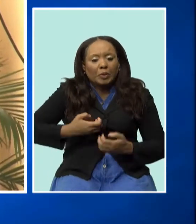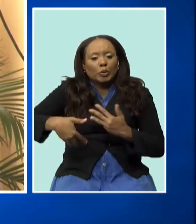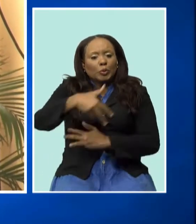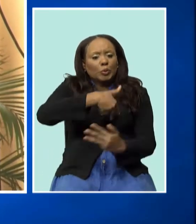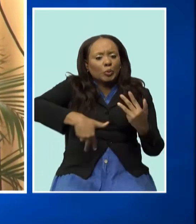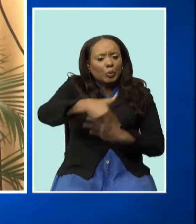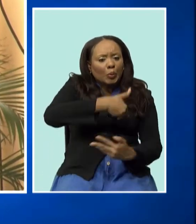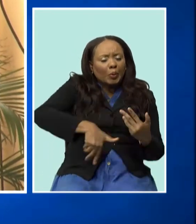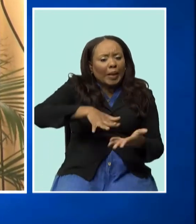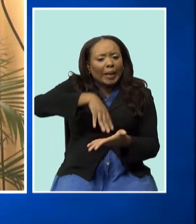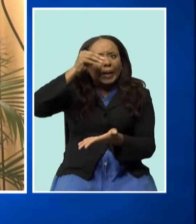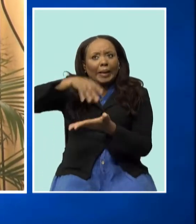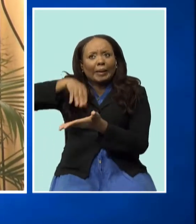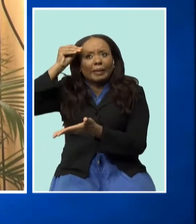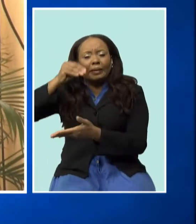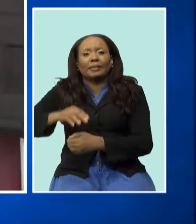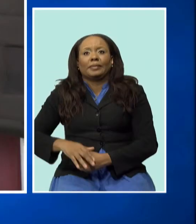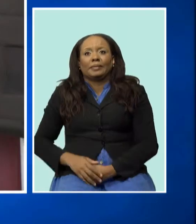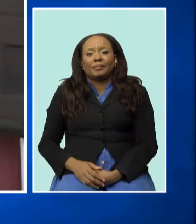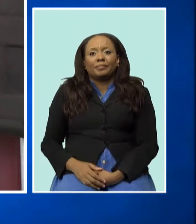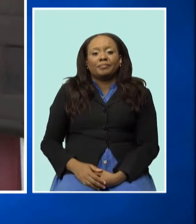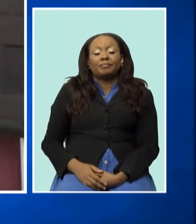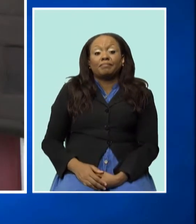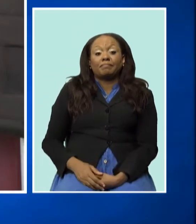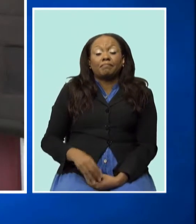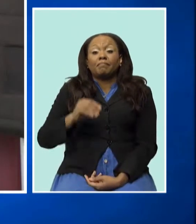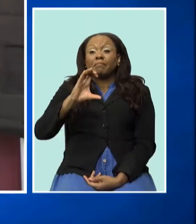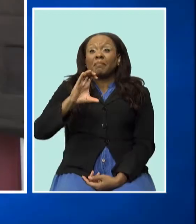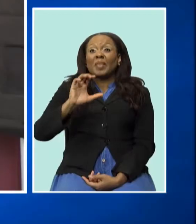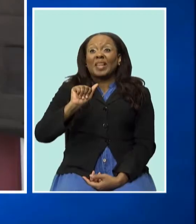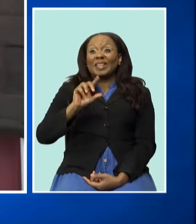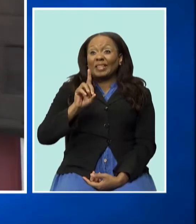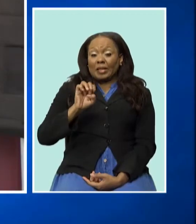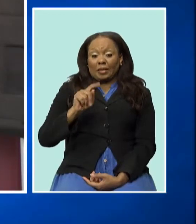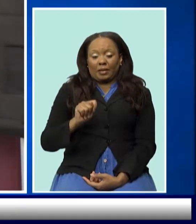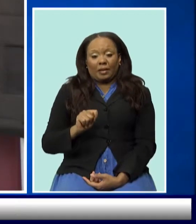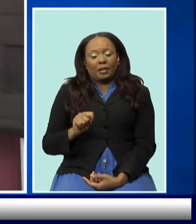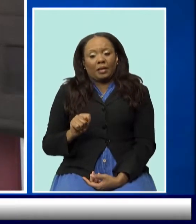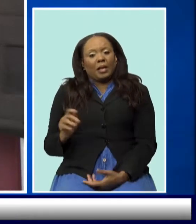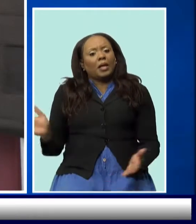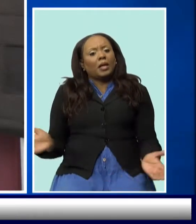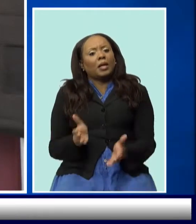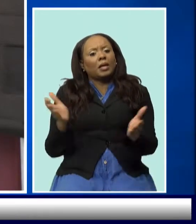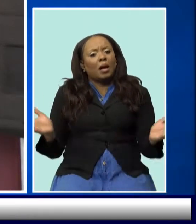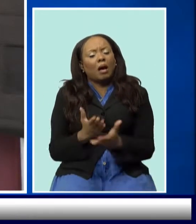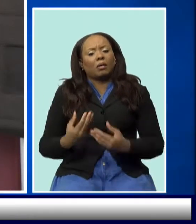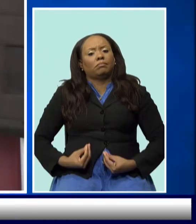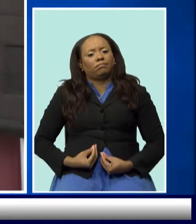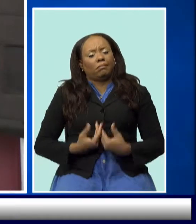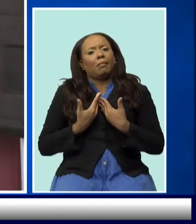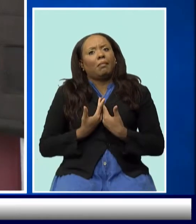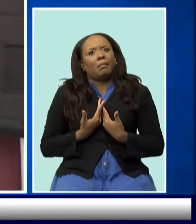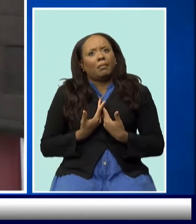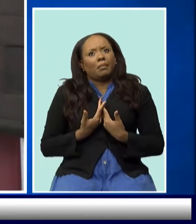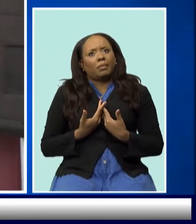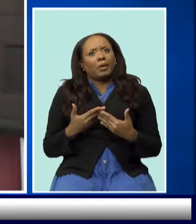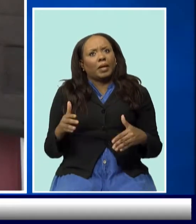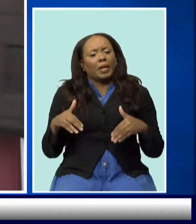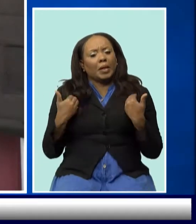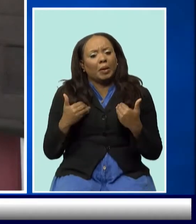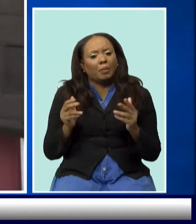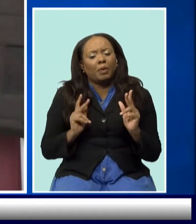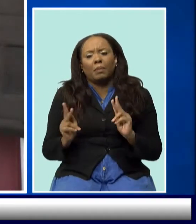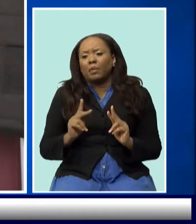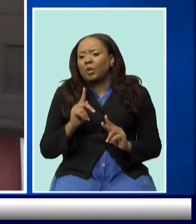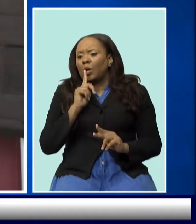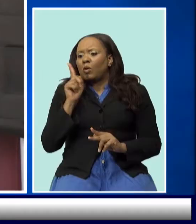people. Cadetting inspires young people to achieve success in life. It inspires our young people to